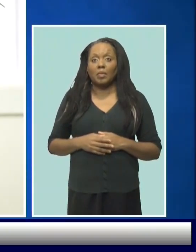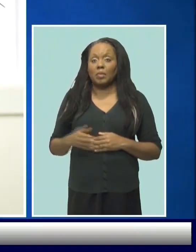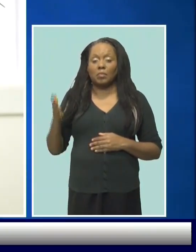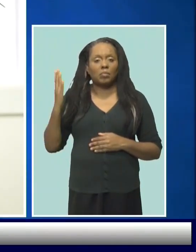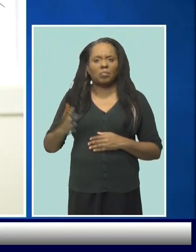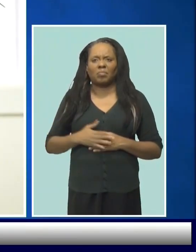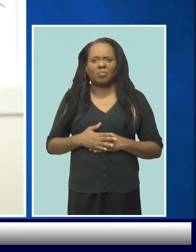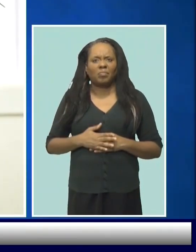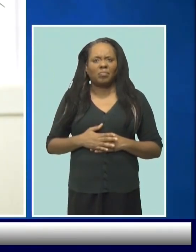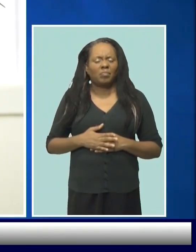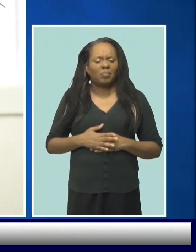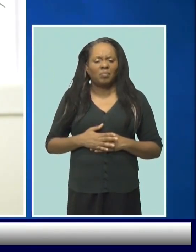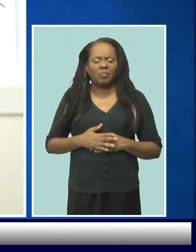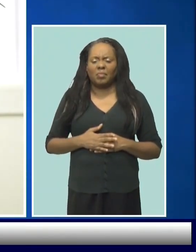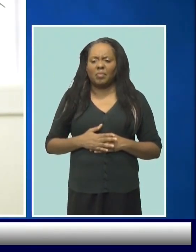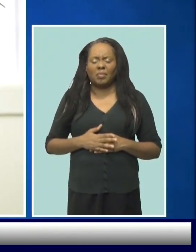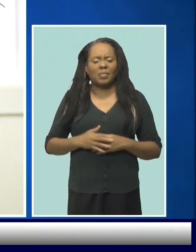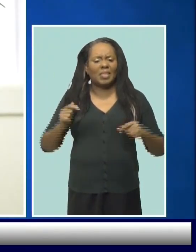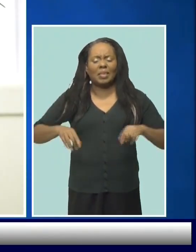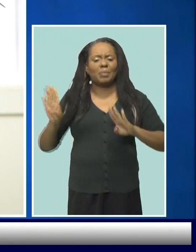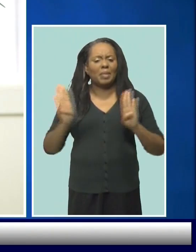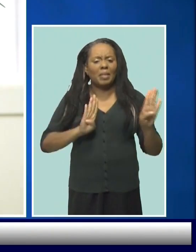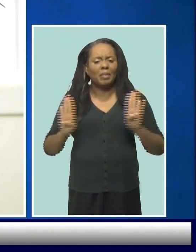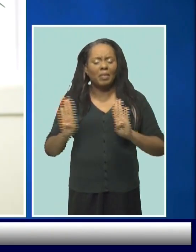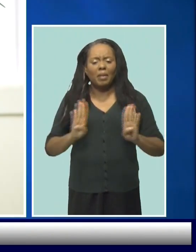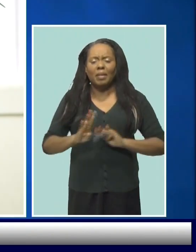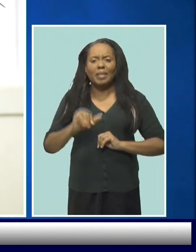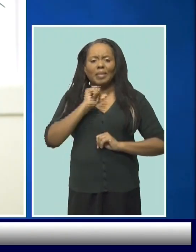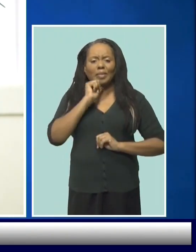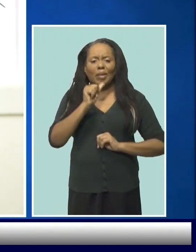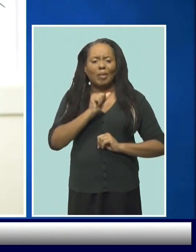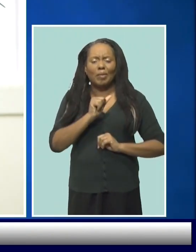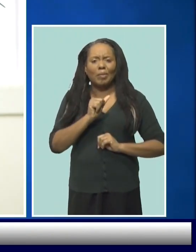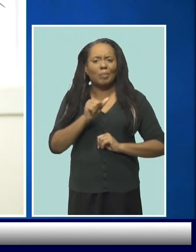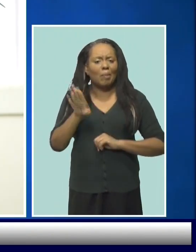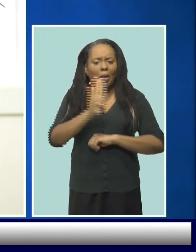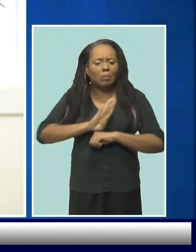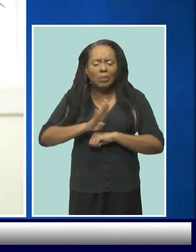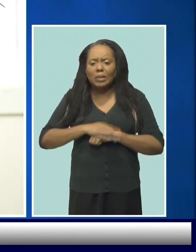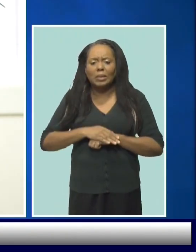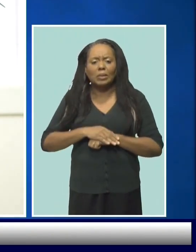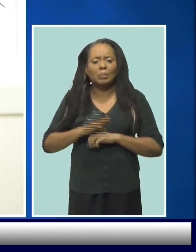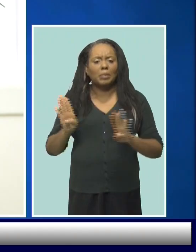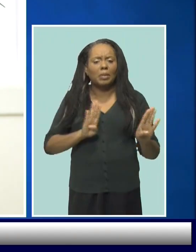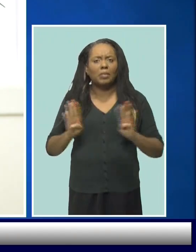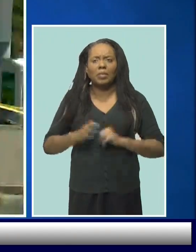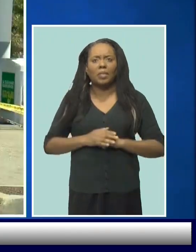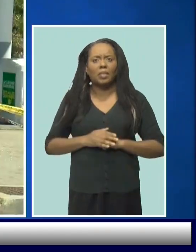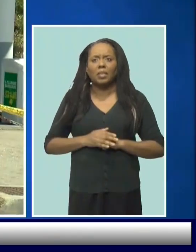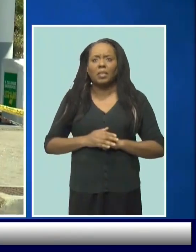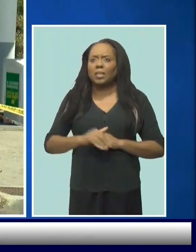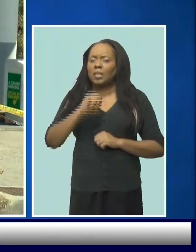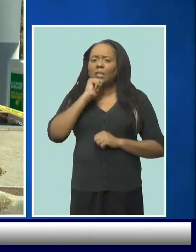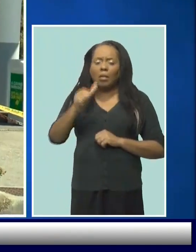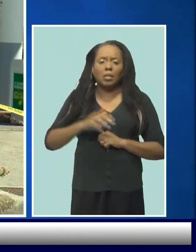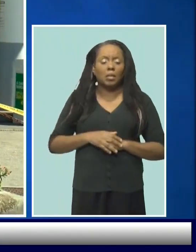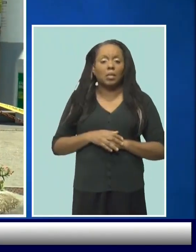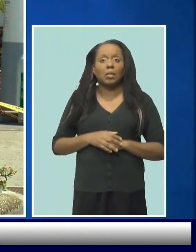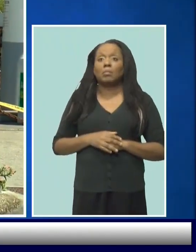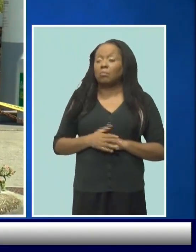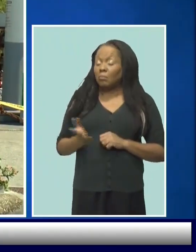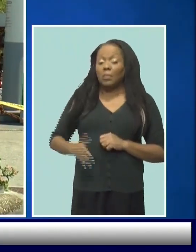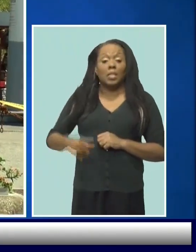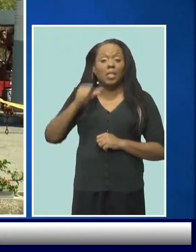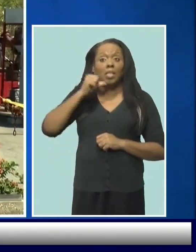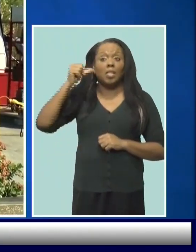Barbados. We cannot permit that kind of behavior to be in Barbados. That's acting Police Commissioner Irwin Boyce, reacting to